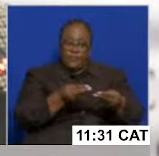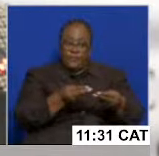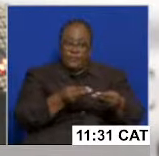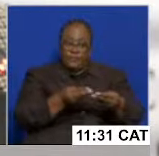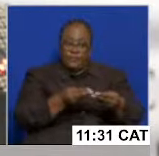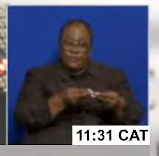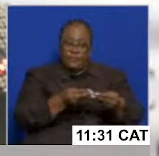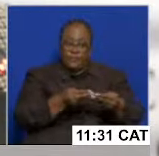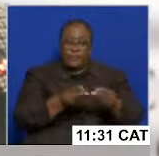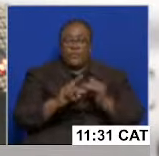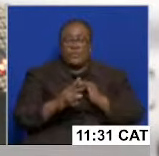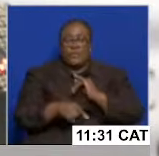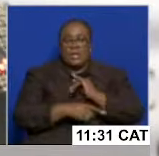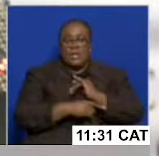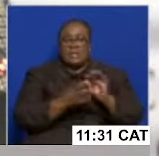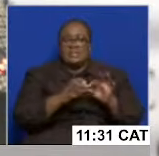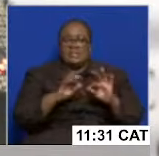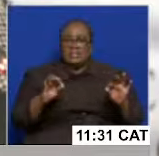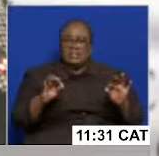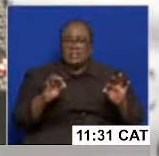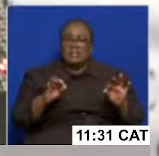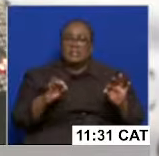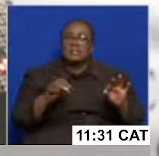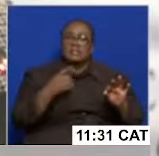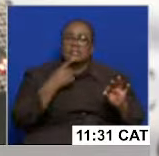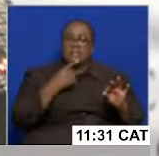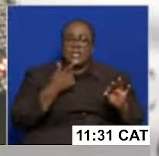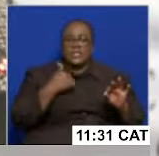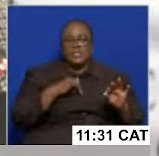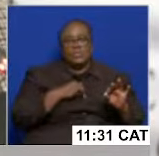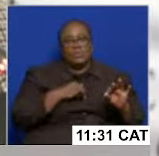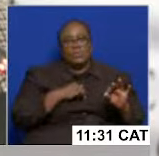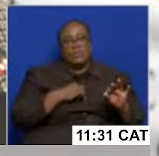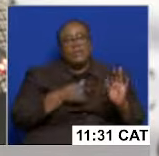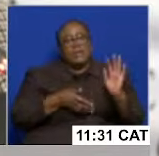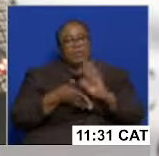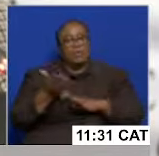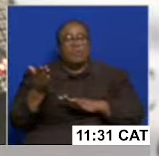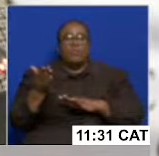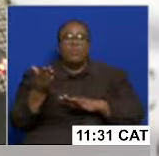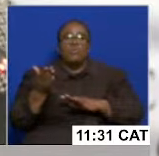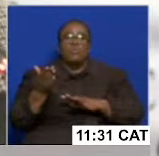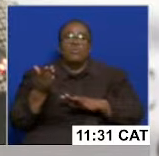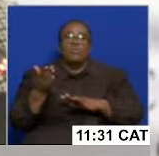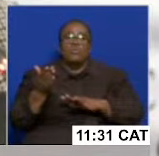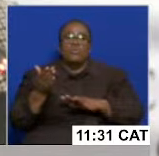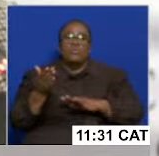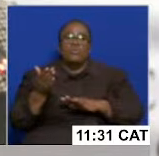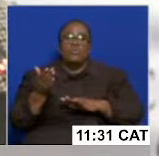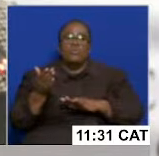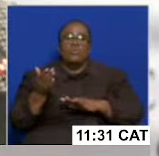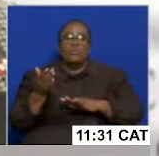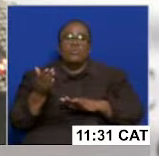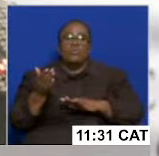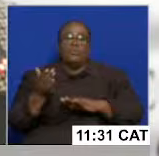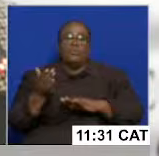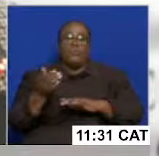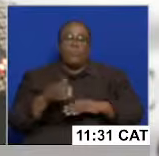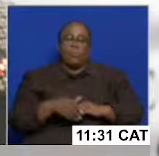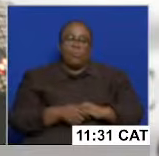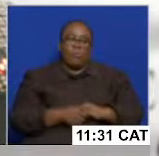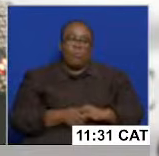says, "We then left to follow up on information in Bredo," so separate. So, Witness